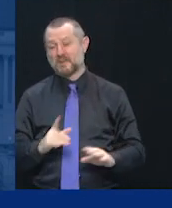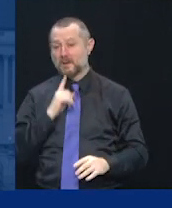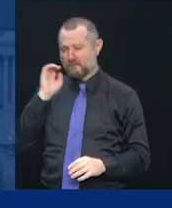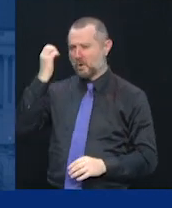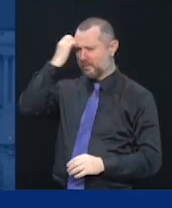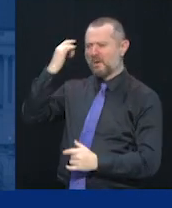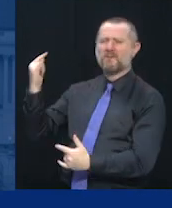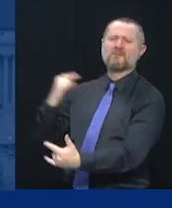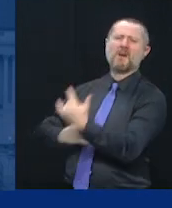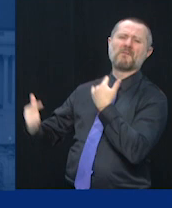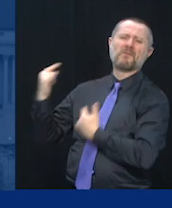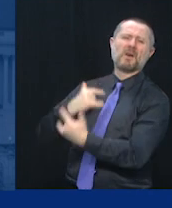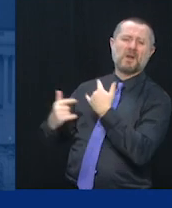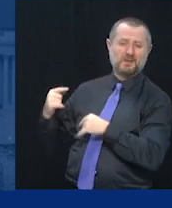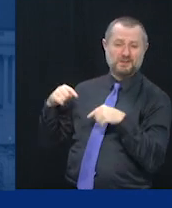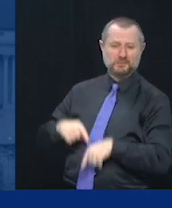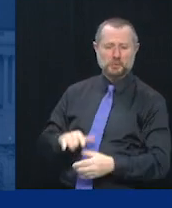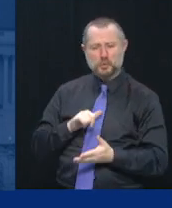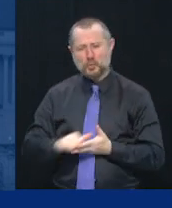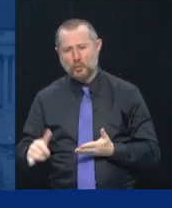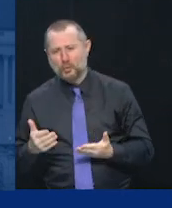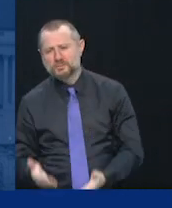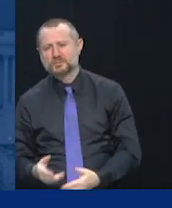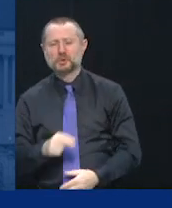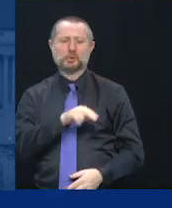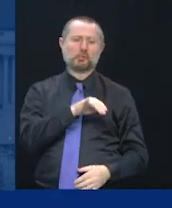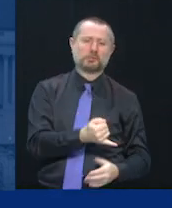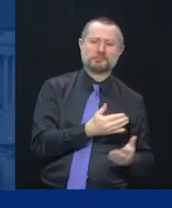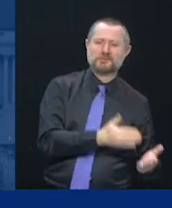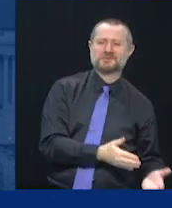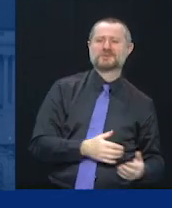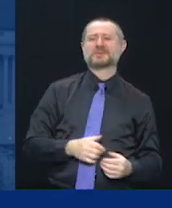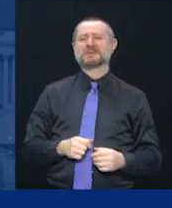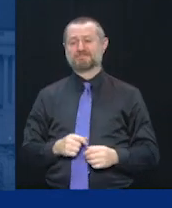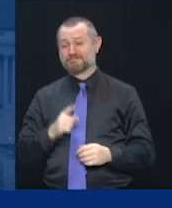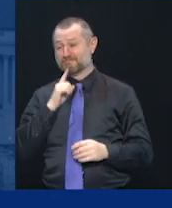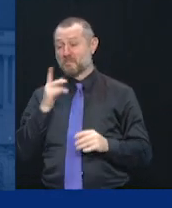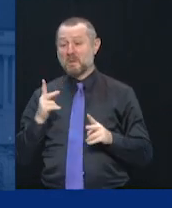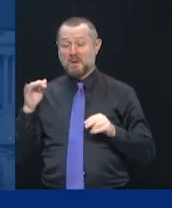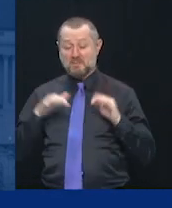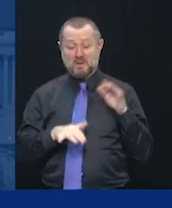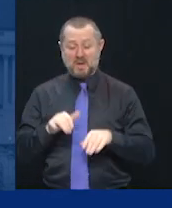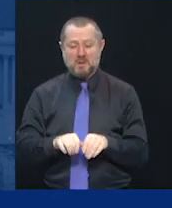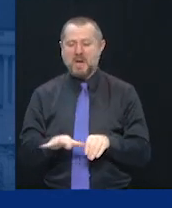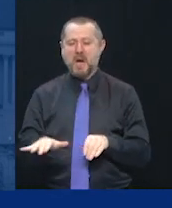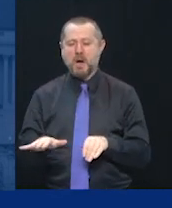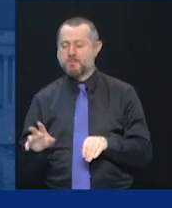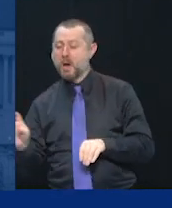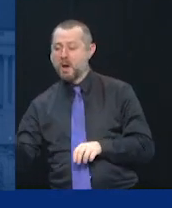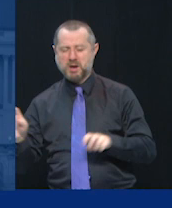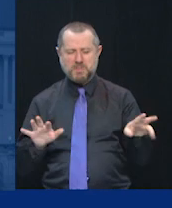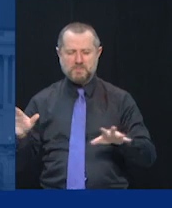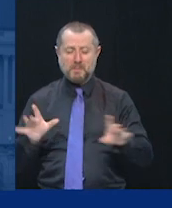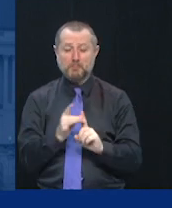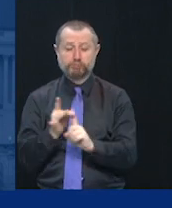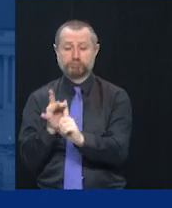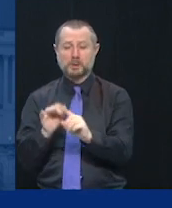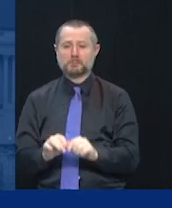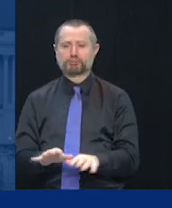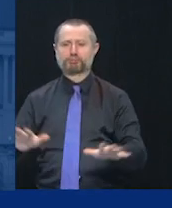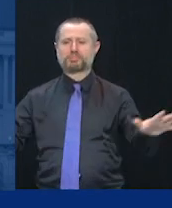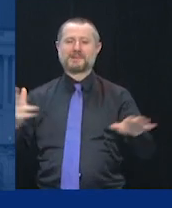in New York and New Jersey, and they populated the tri-state region. That's